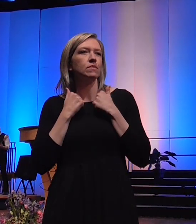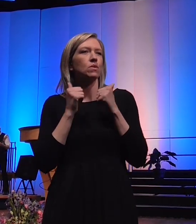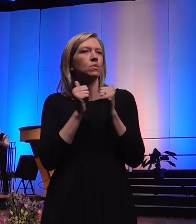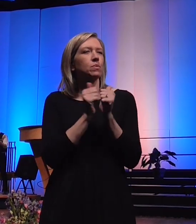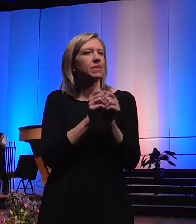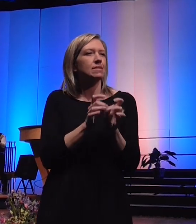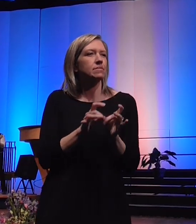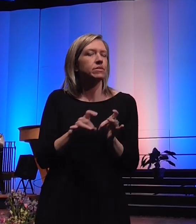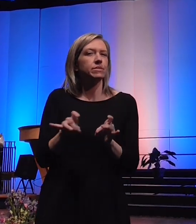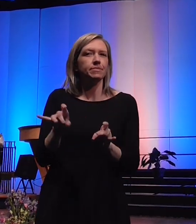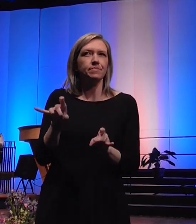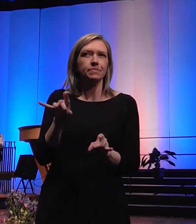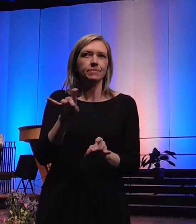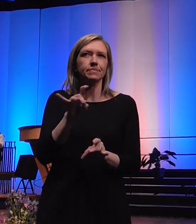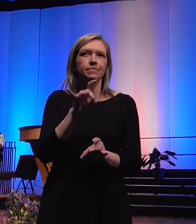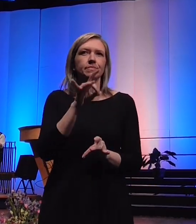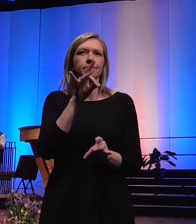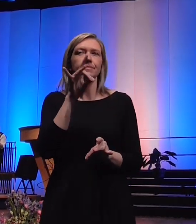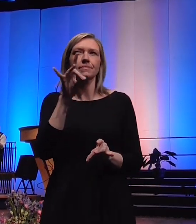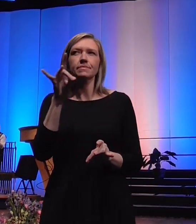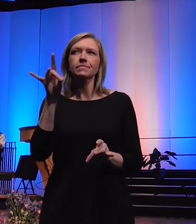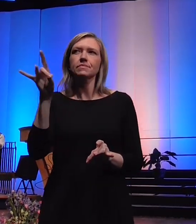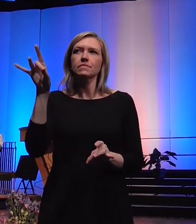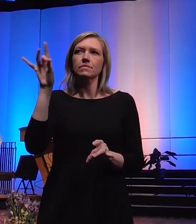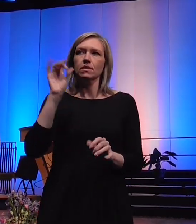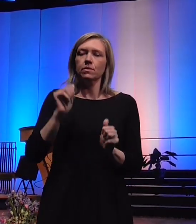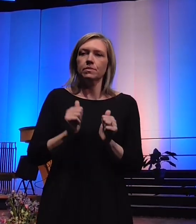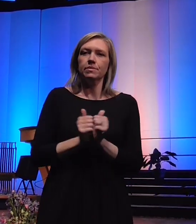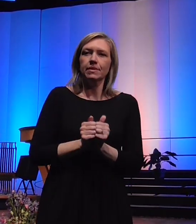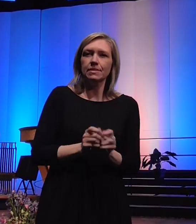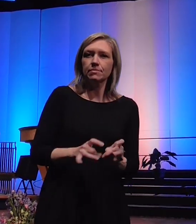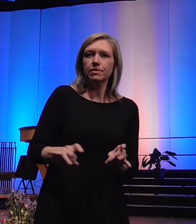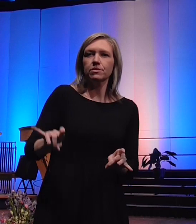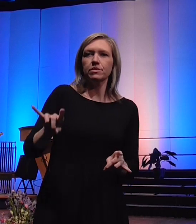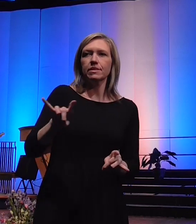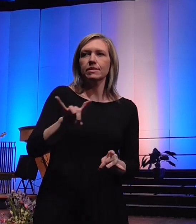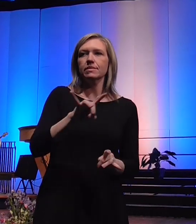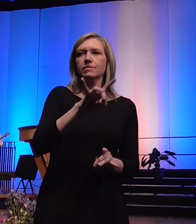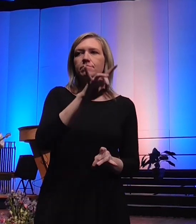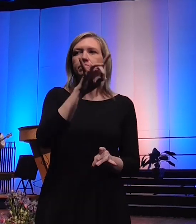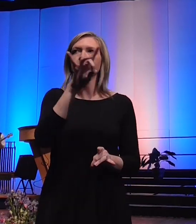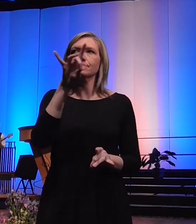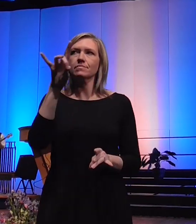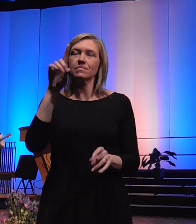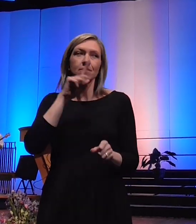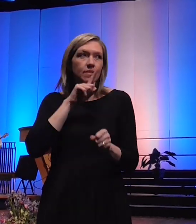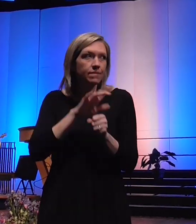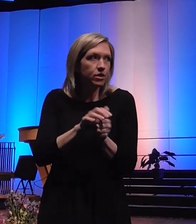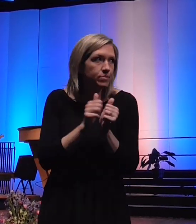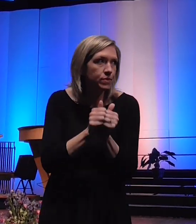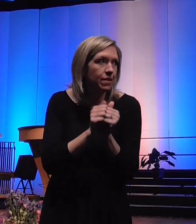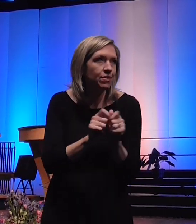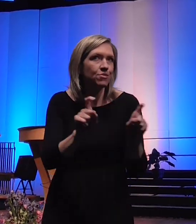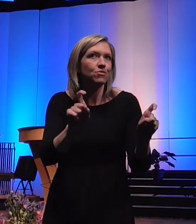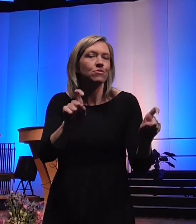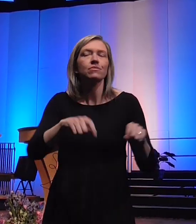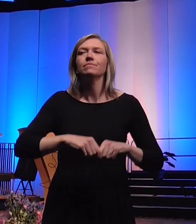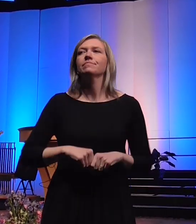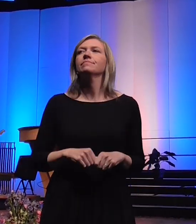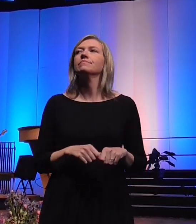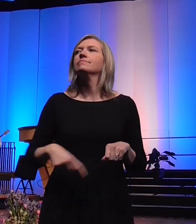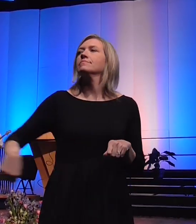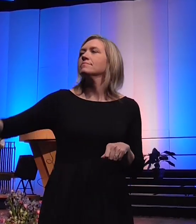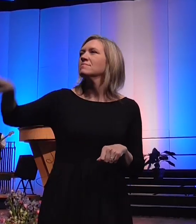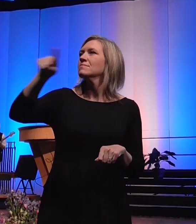alive with spirit, with spirit. Affirm that with me.